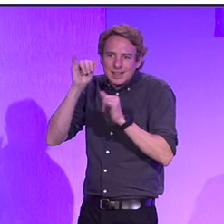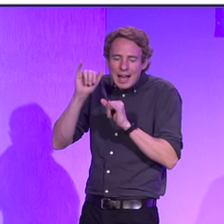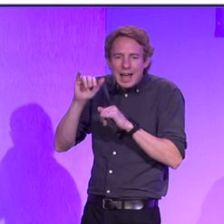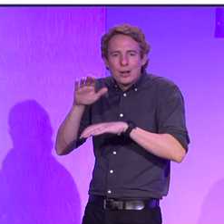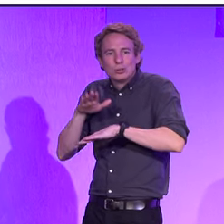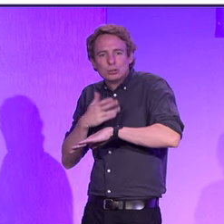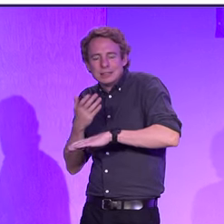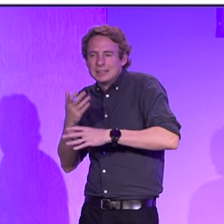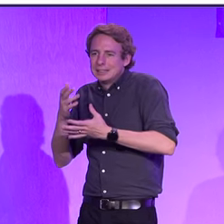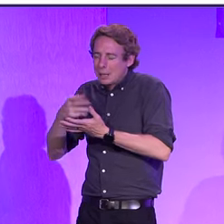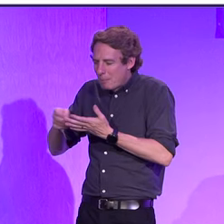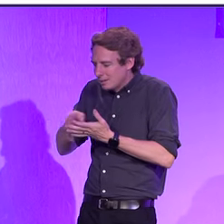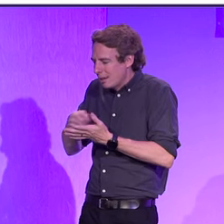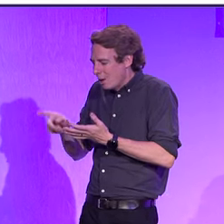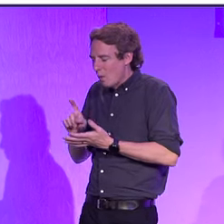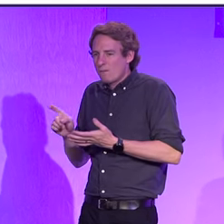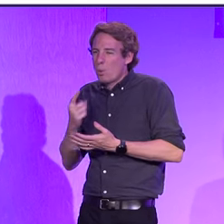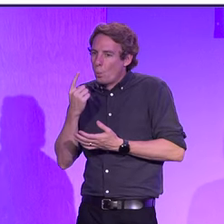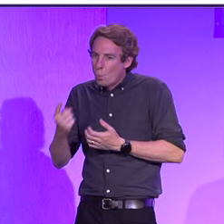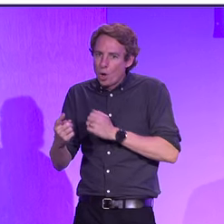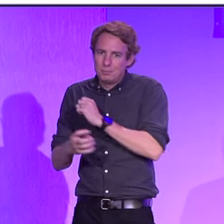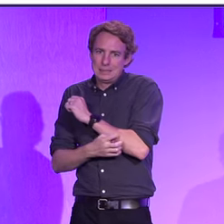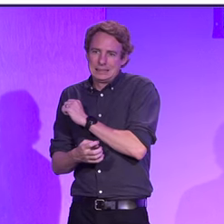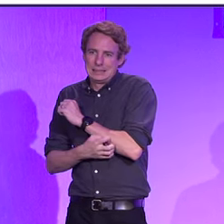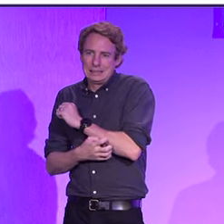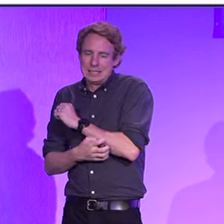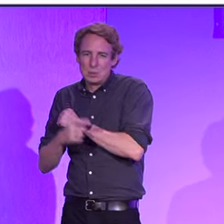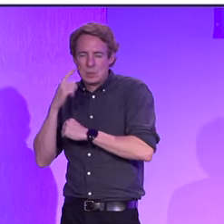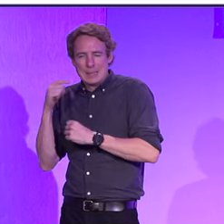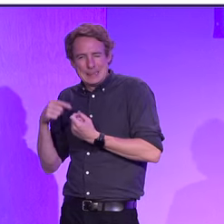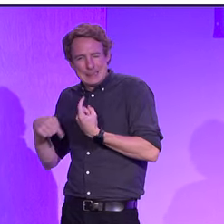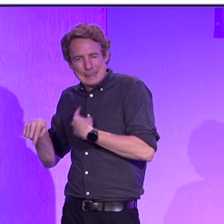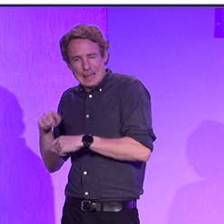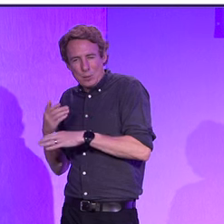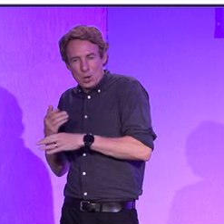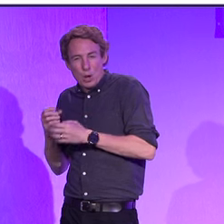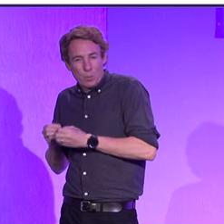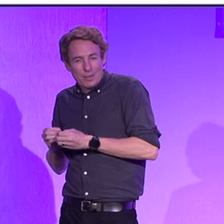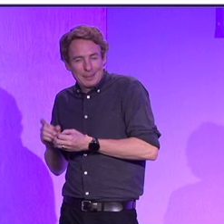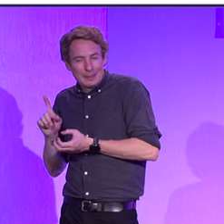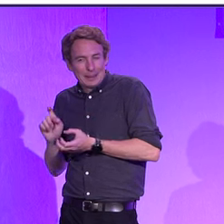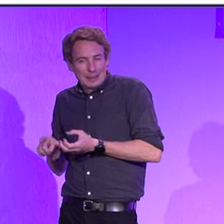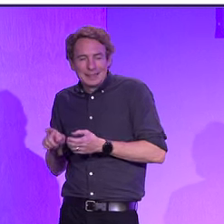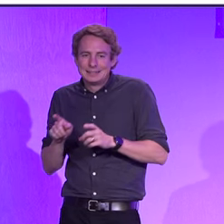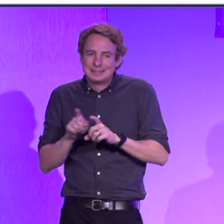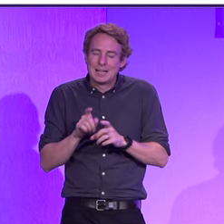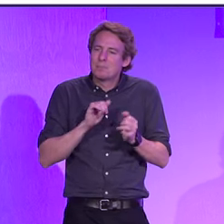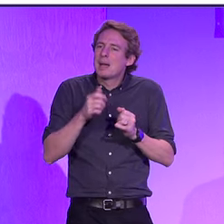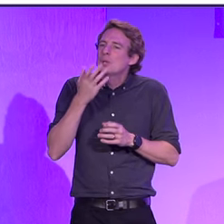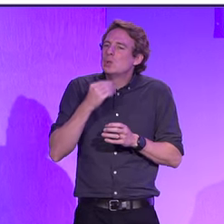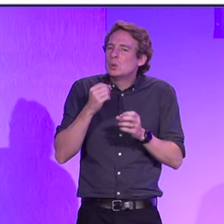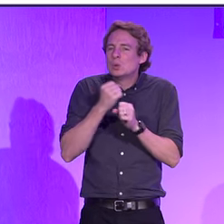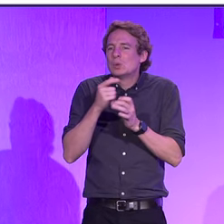fields and churn all your butter just to make one batch of cookies for your friends. So it's better to just use GitHub,